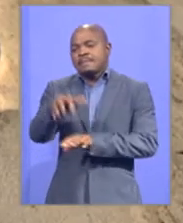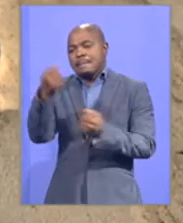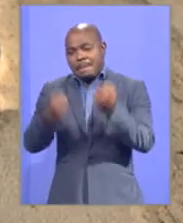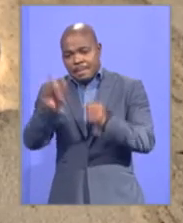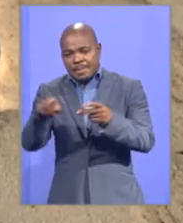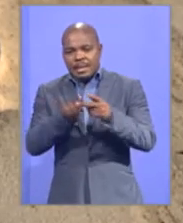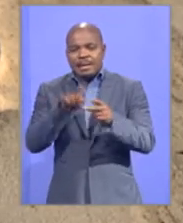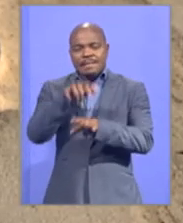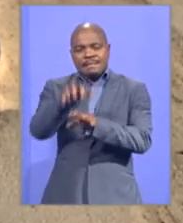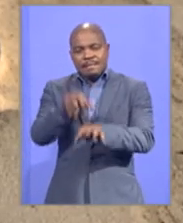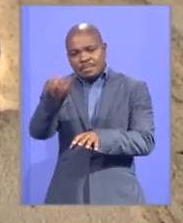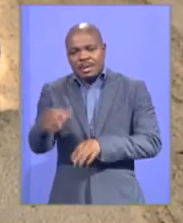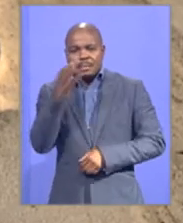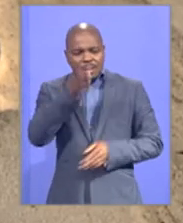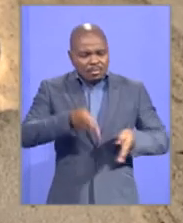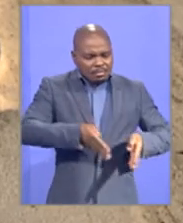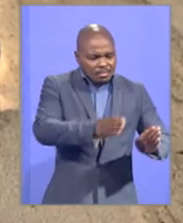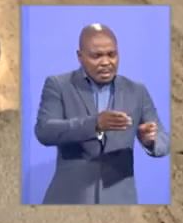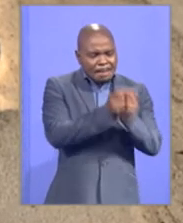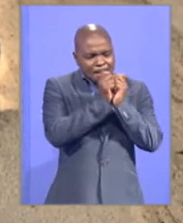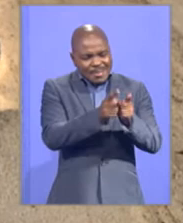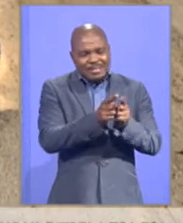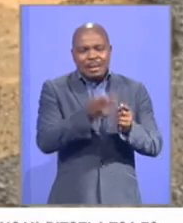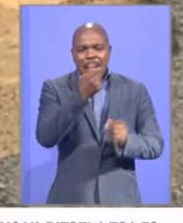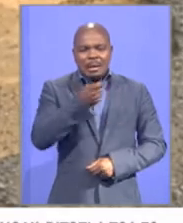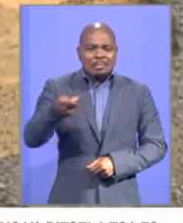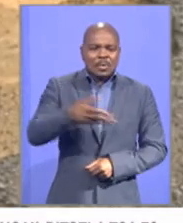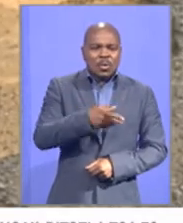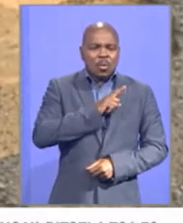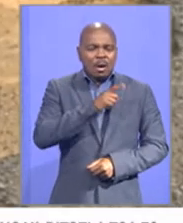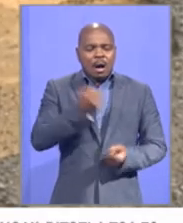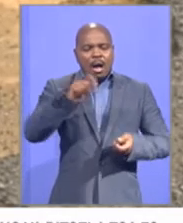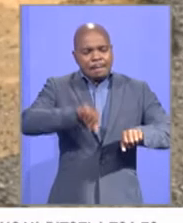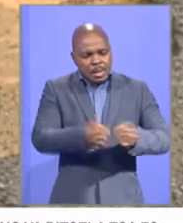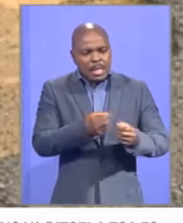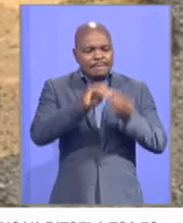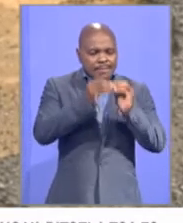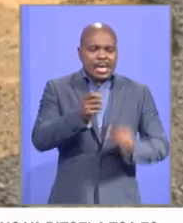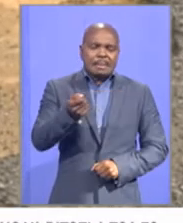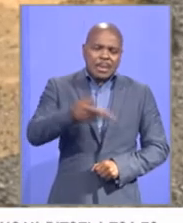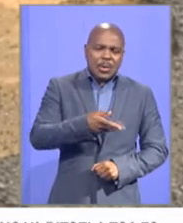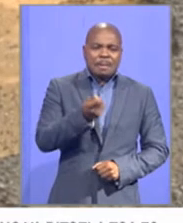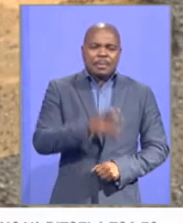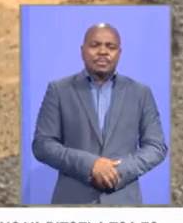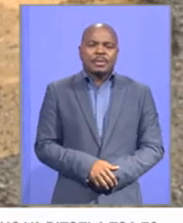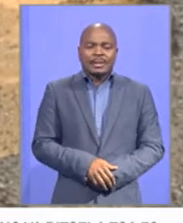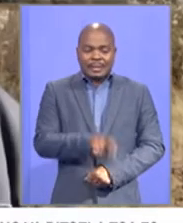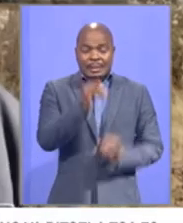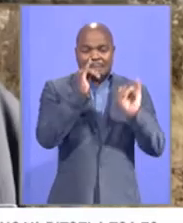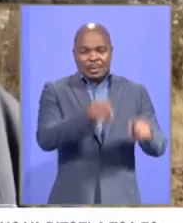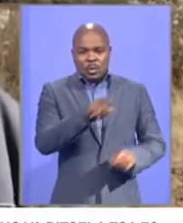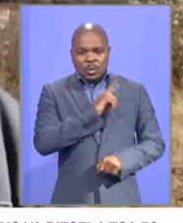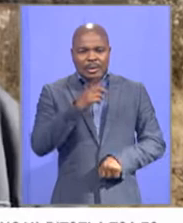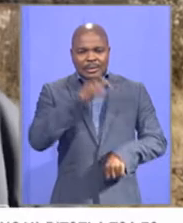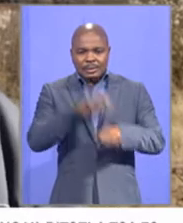mebila e tletseng mekoti e ba jella tjhelete ka lebaka la makoloi a senyehang. It's bad because you need the roads to get